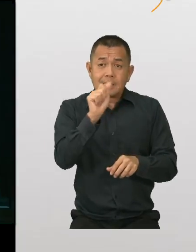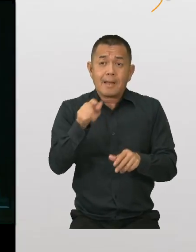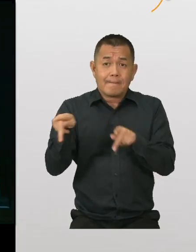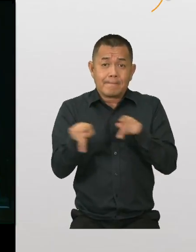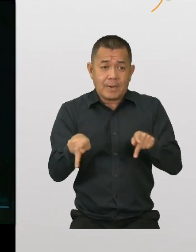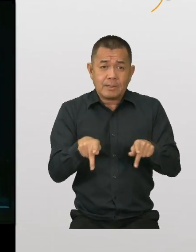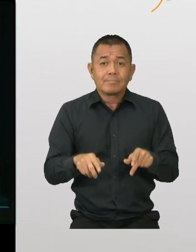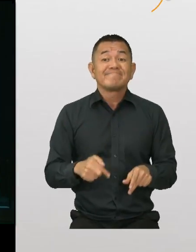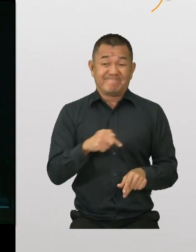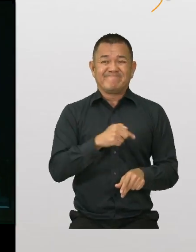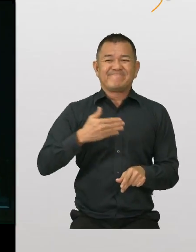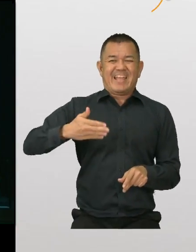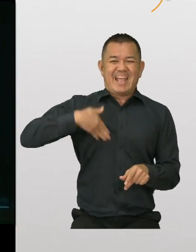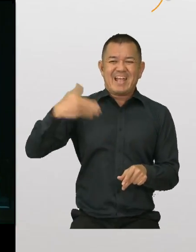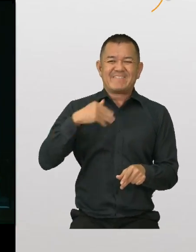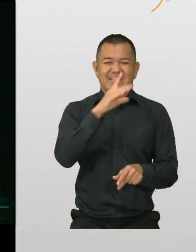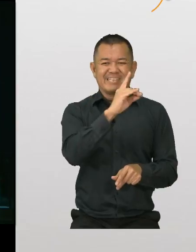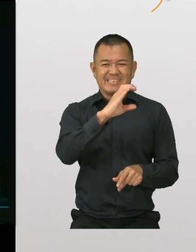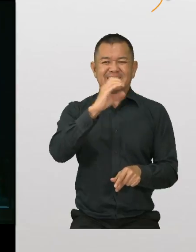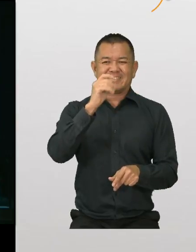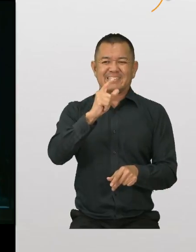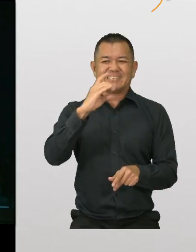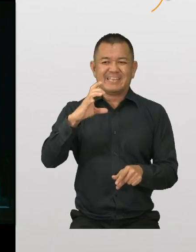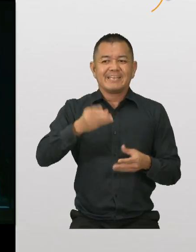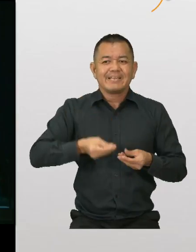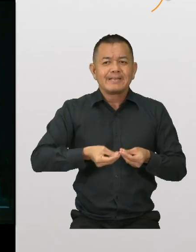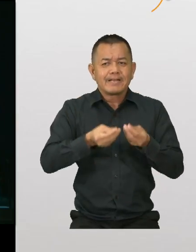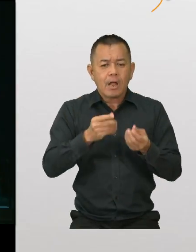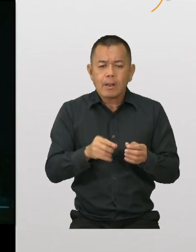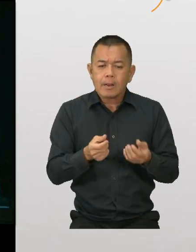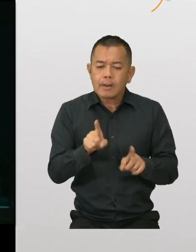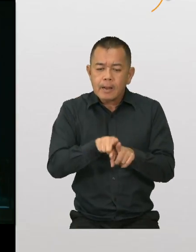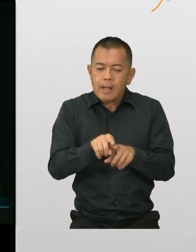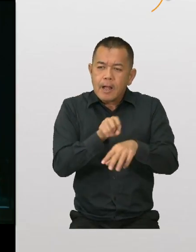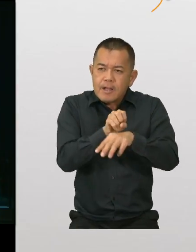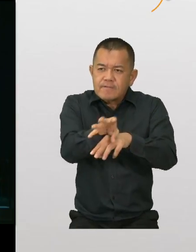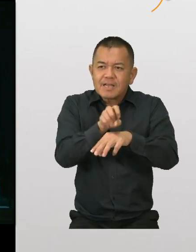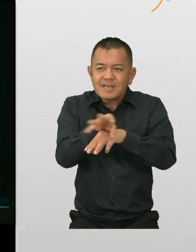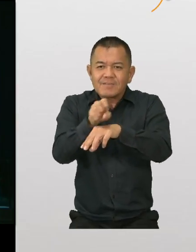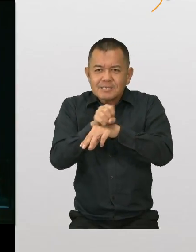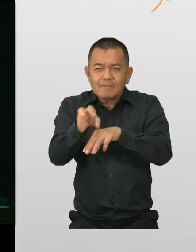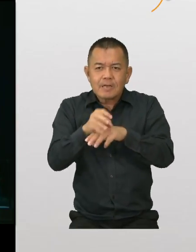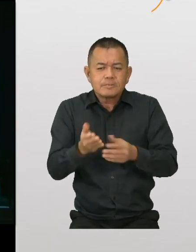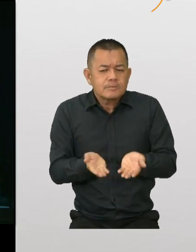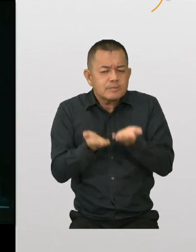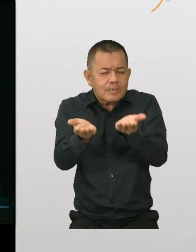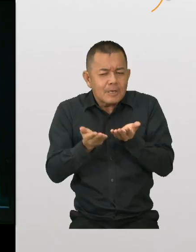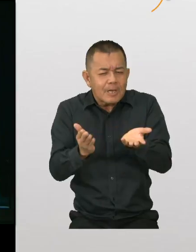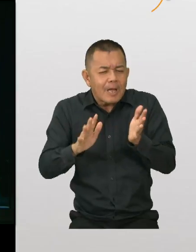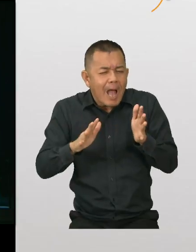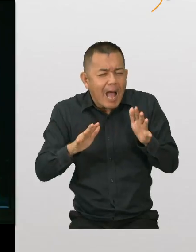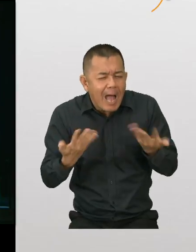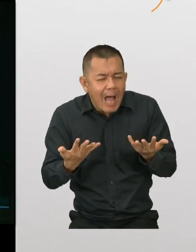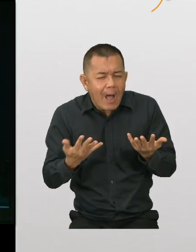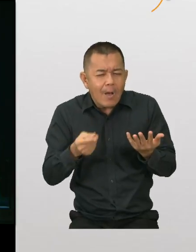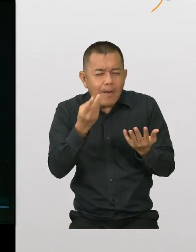that the CDAC has been giving households financial advice through such workshops and suggesting ways to bring down their telecommunications bills.